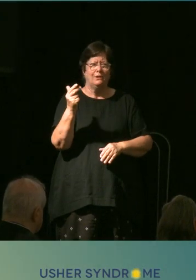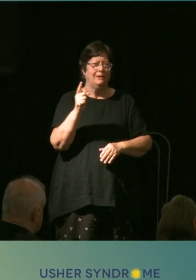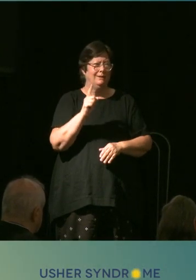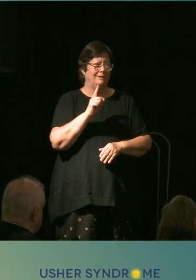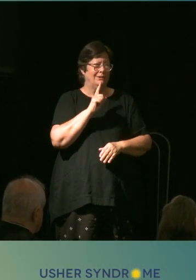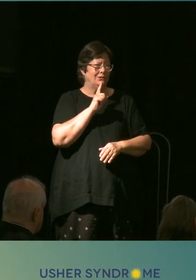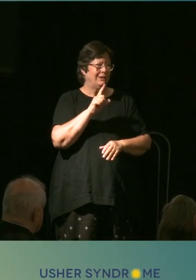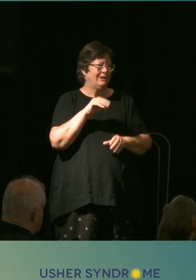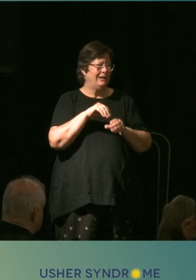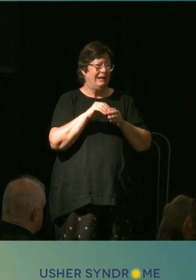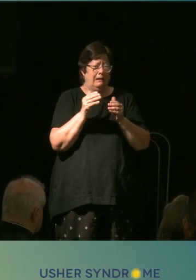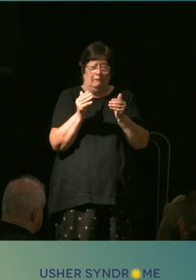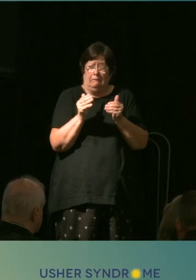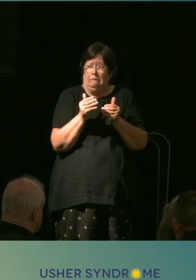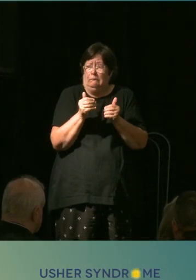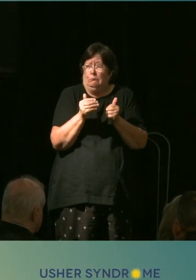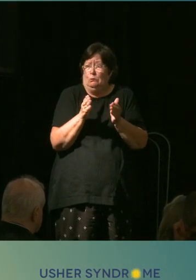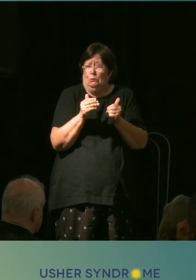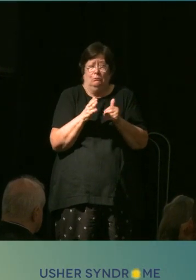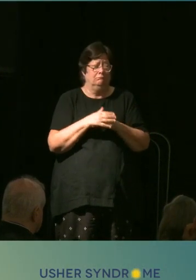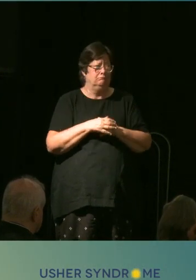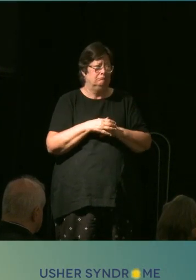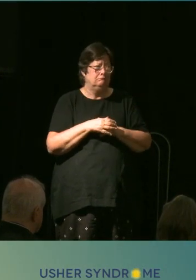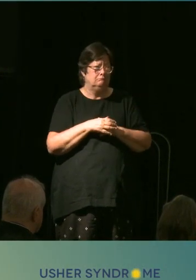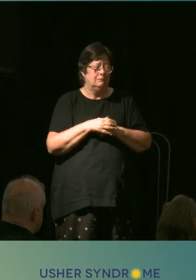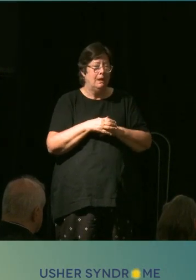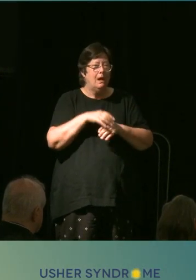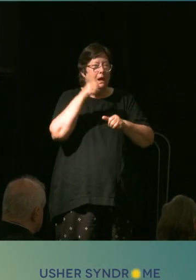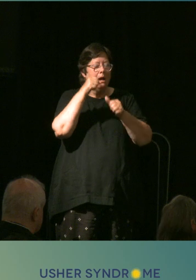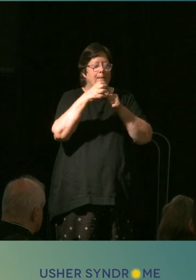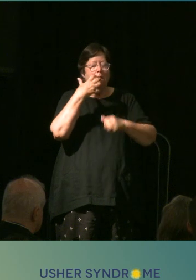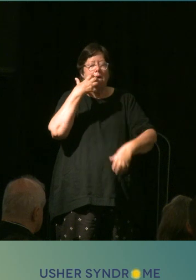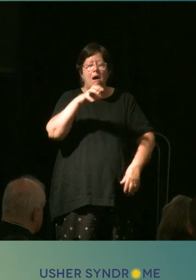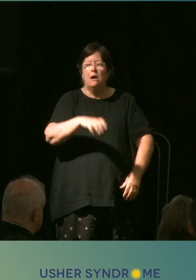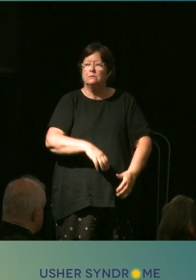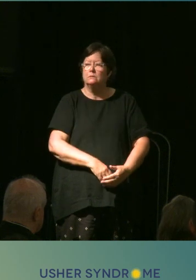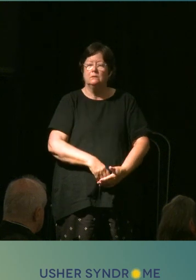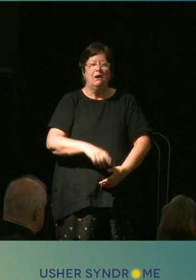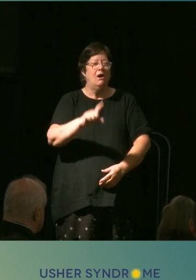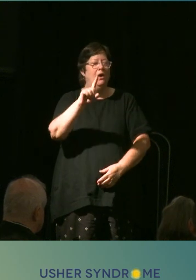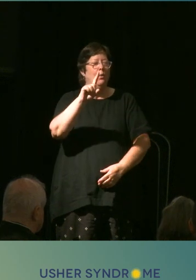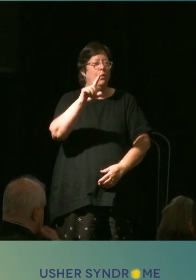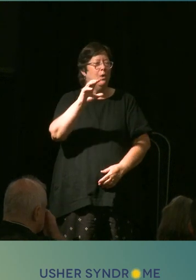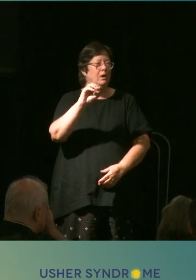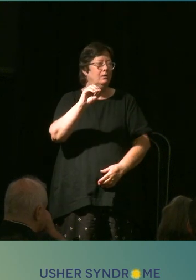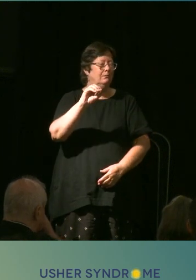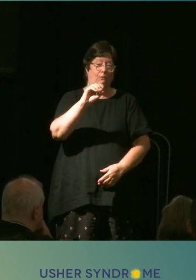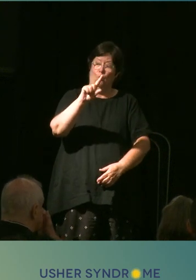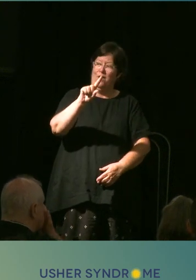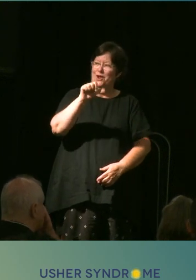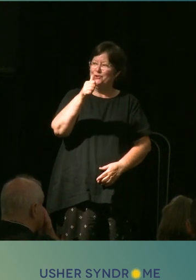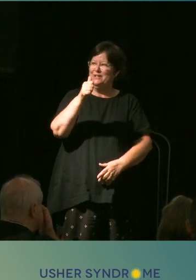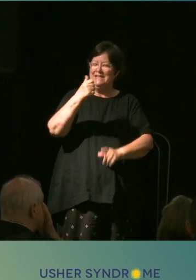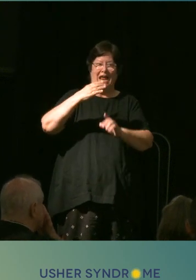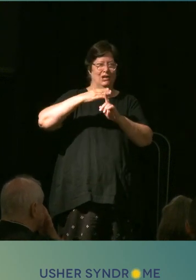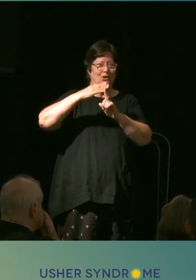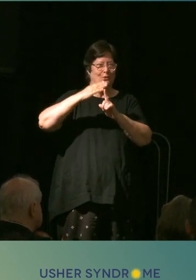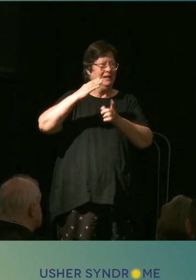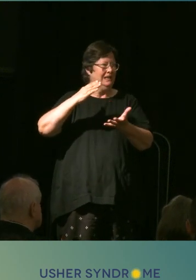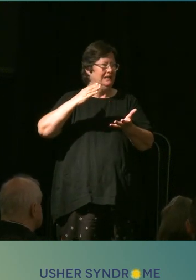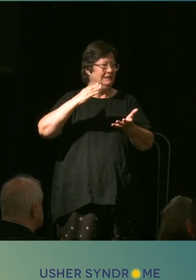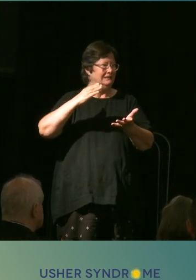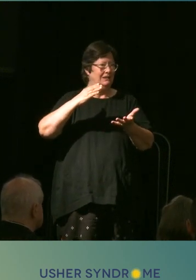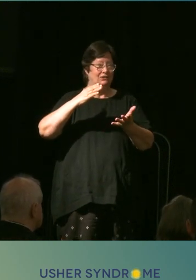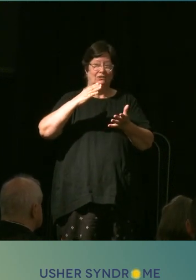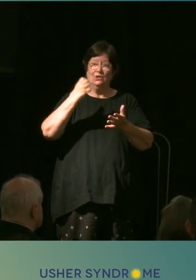a third the size of this here. I remember the heat. It was 110 degrees, forcing us inside for the